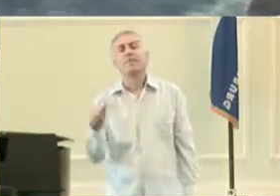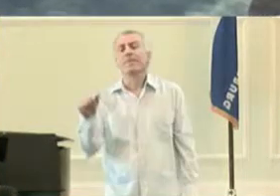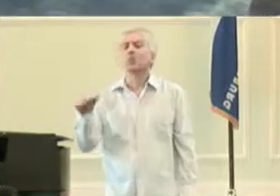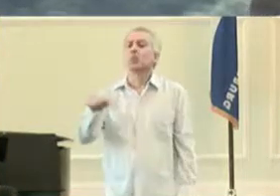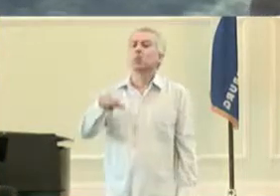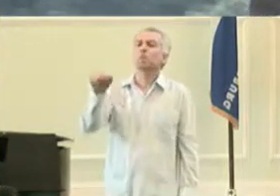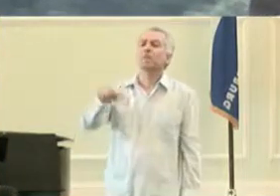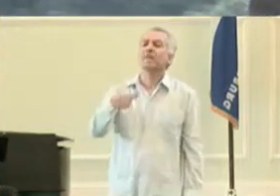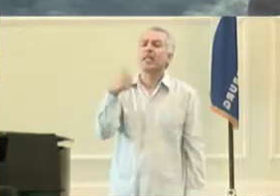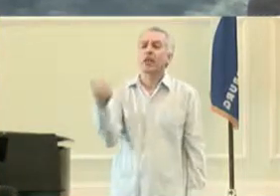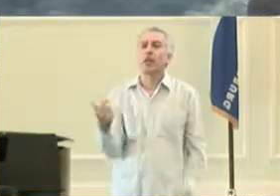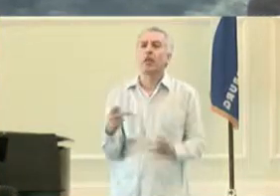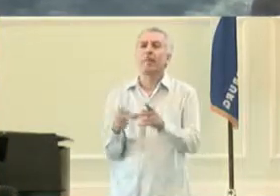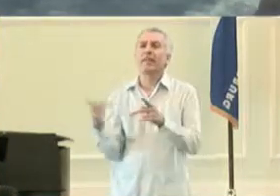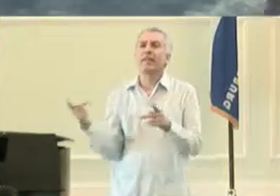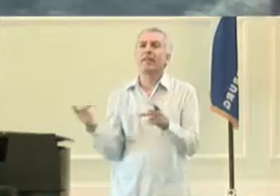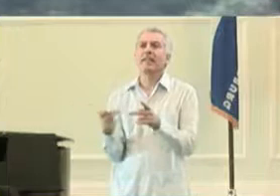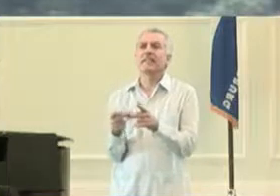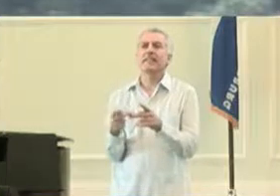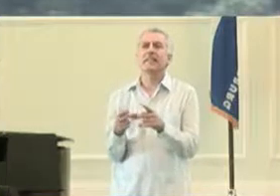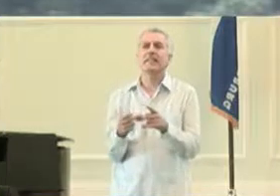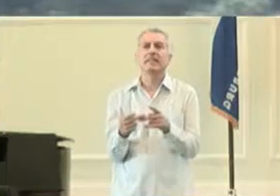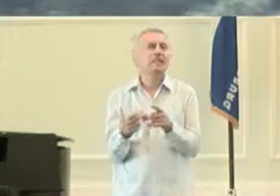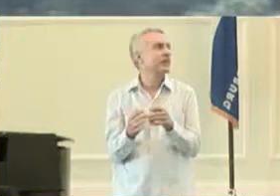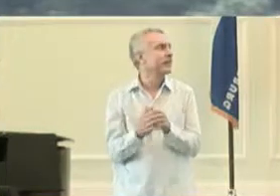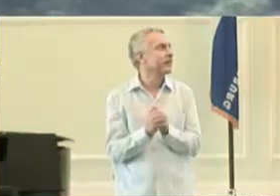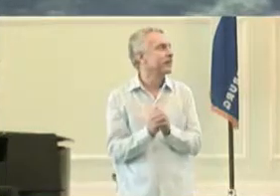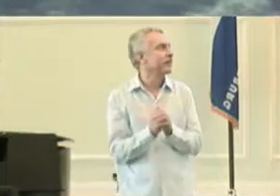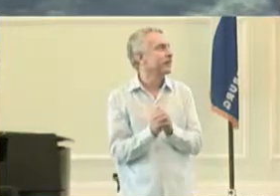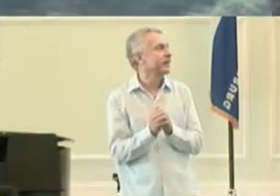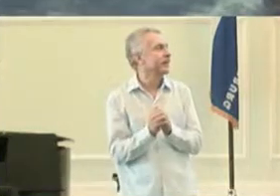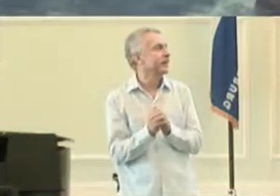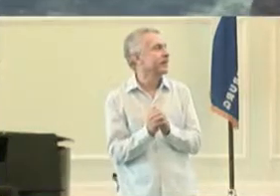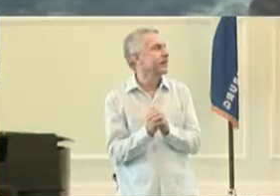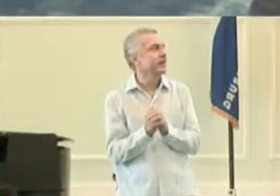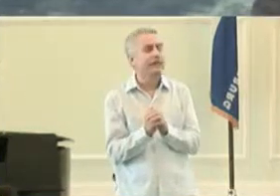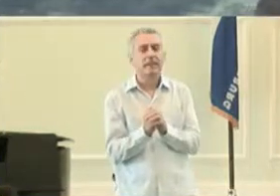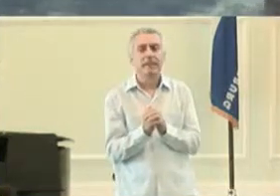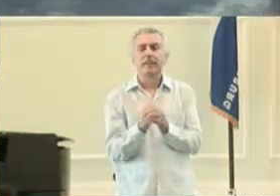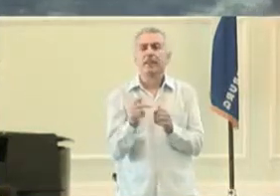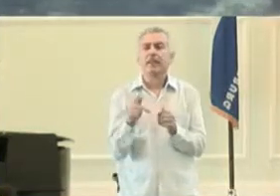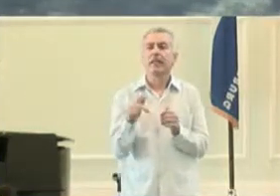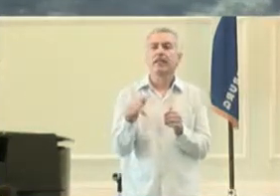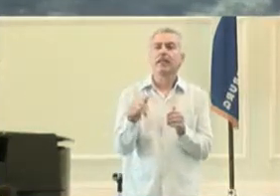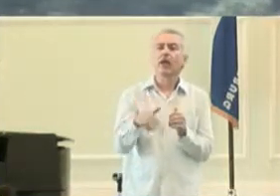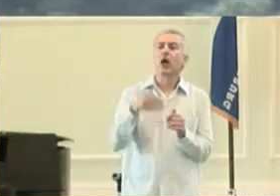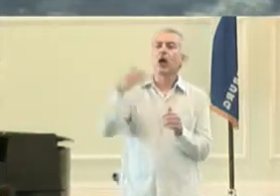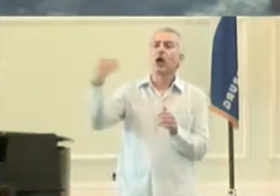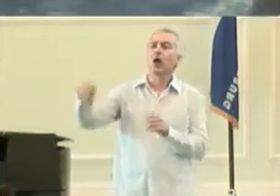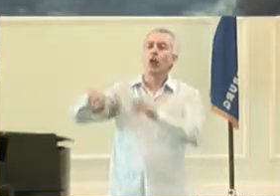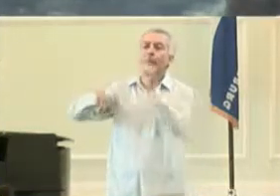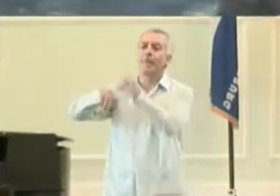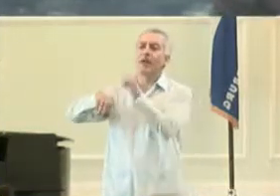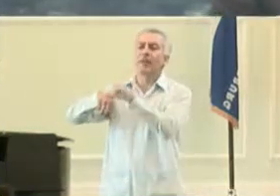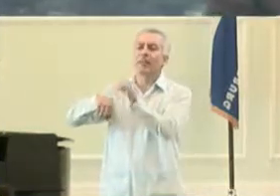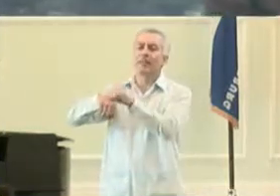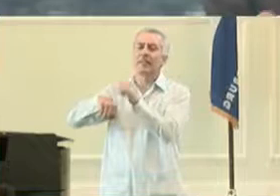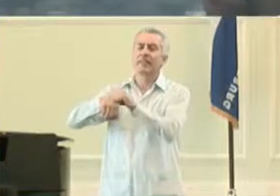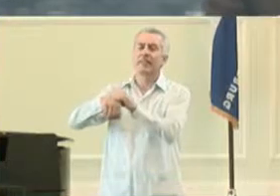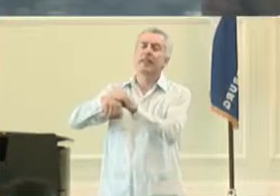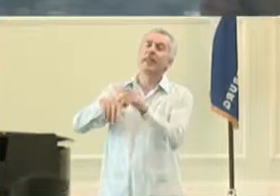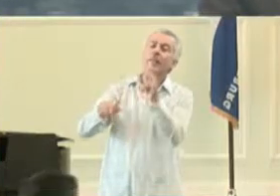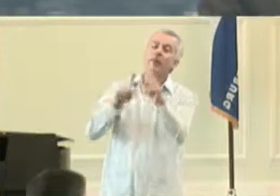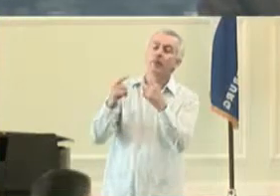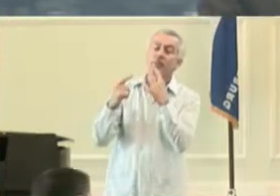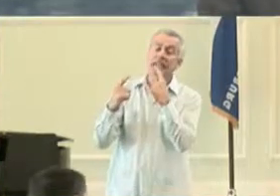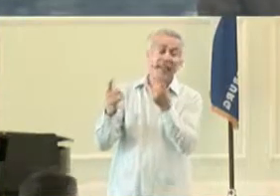mountain is located, and that is in the Arabian Peninsula, and there are arguments for both. We're